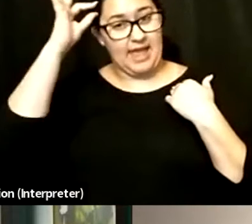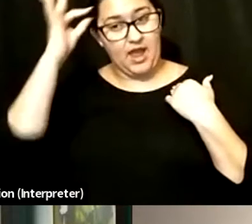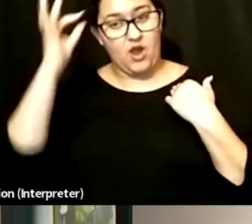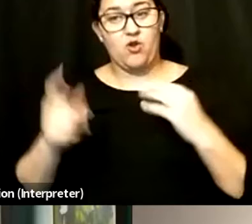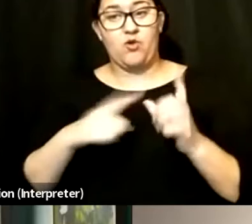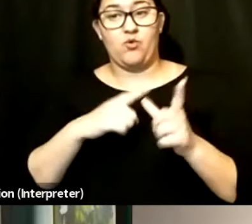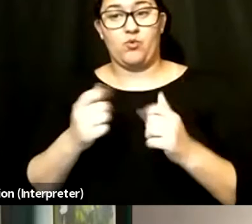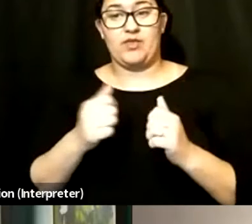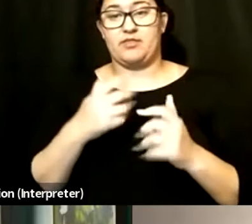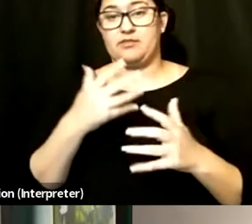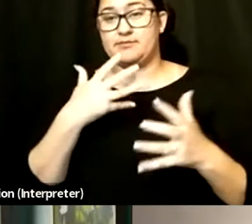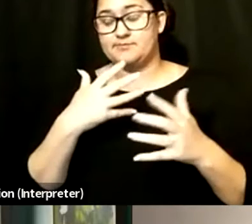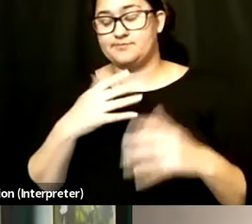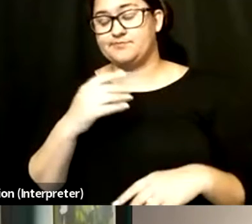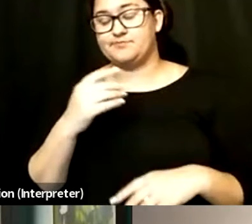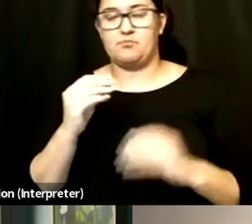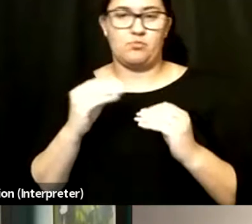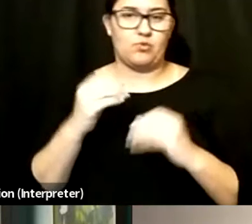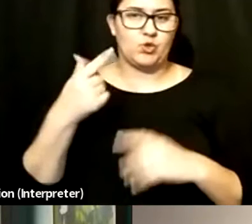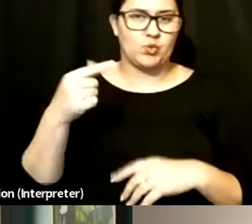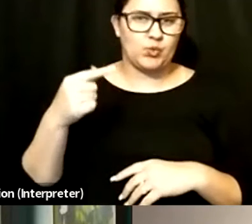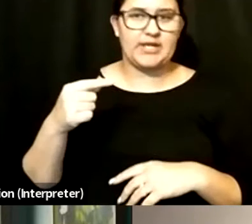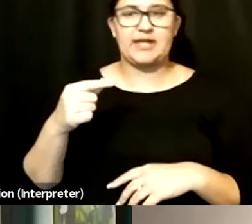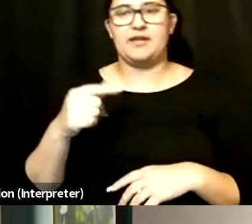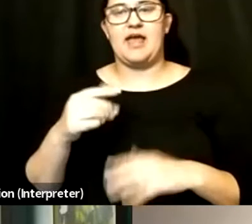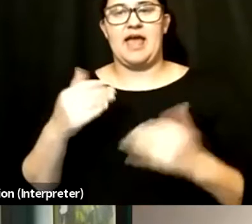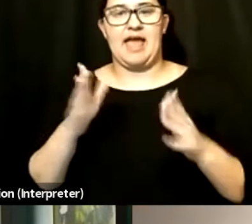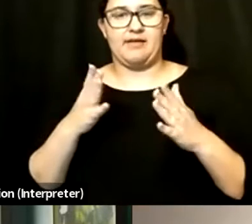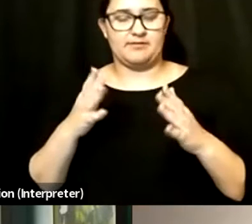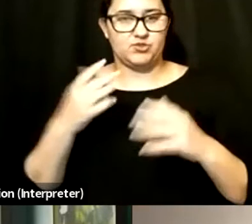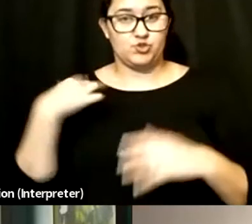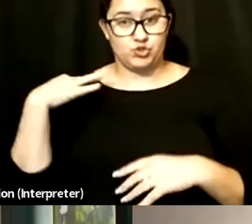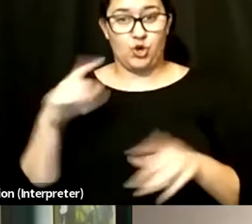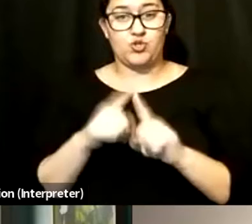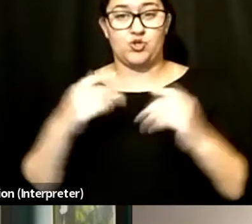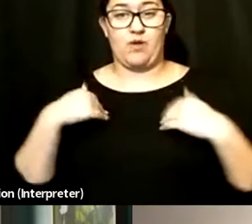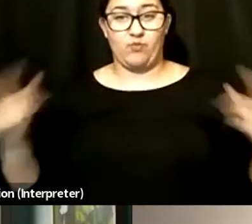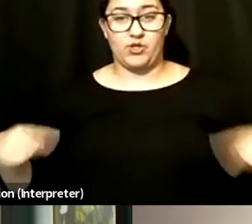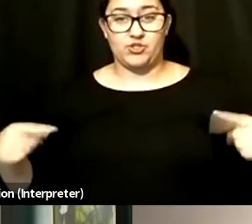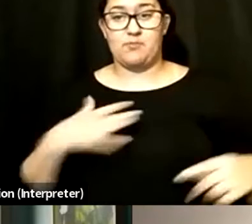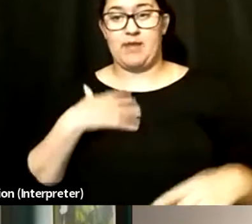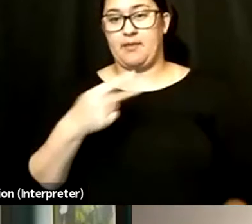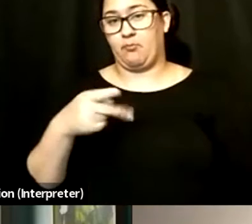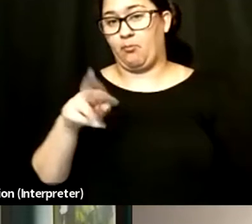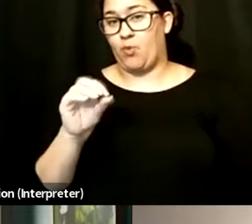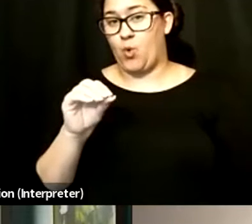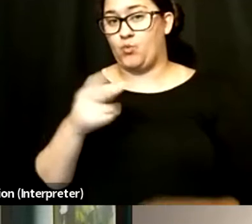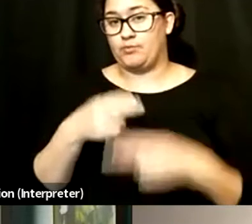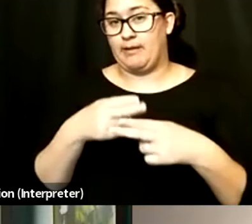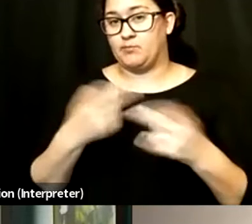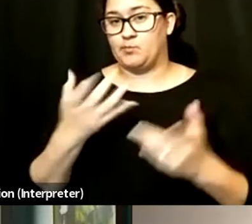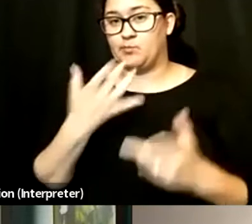olive green shirt today and seated in my manual wheelchair. And my pronouns are she and her. Thank